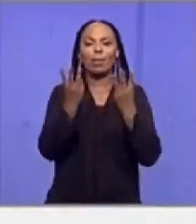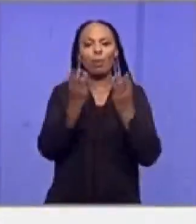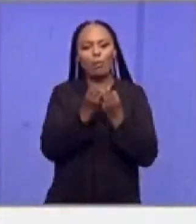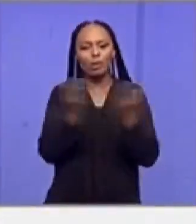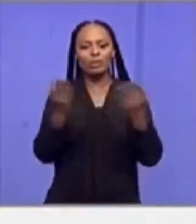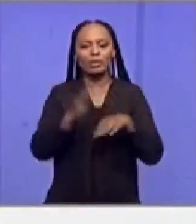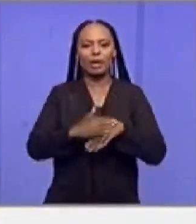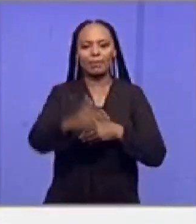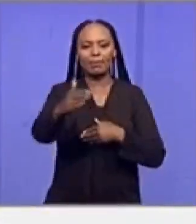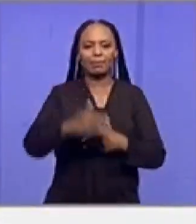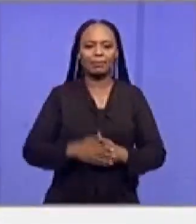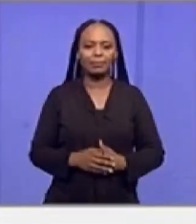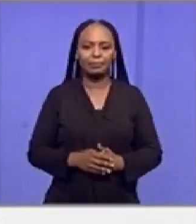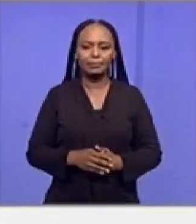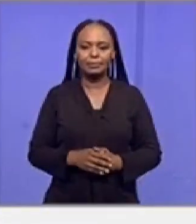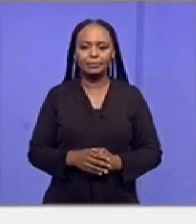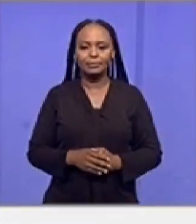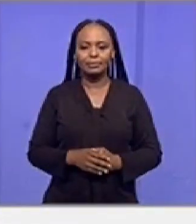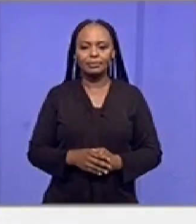tlago.